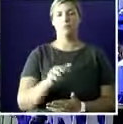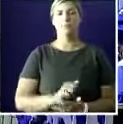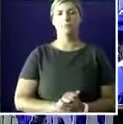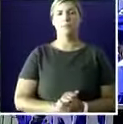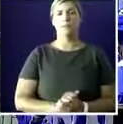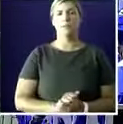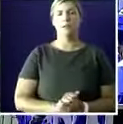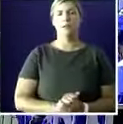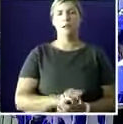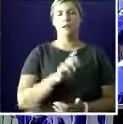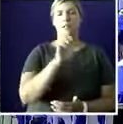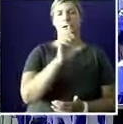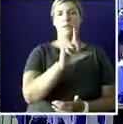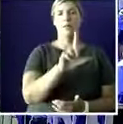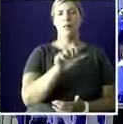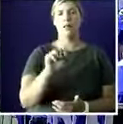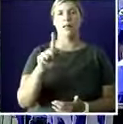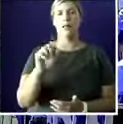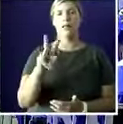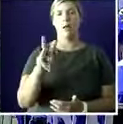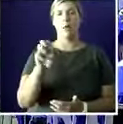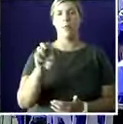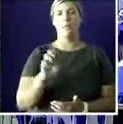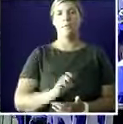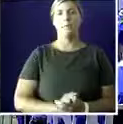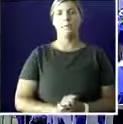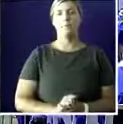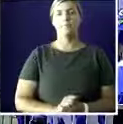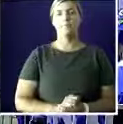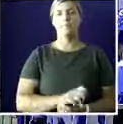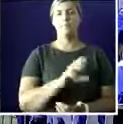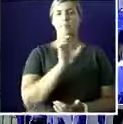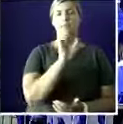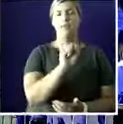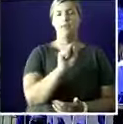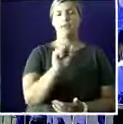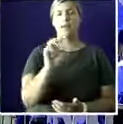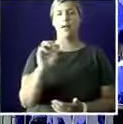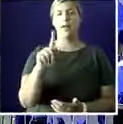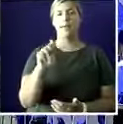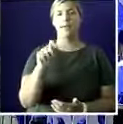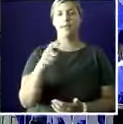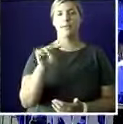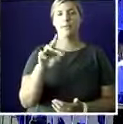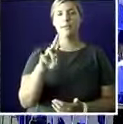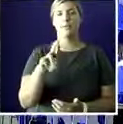Lauren Elizabeth Lau. Sydney Elizabeth Alexander.